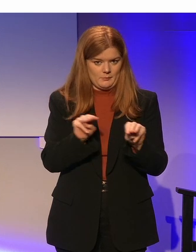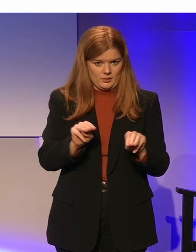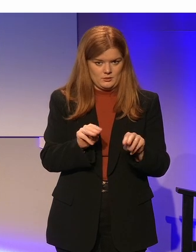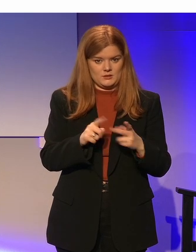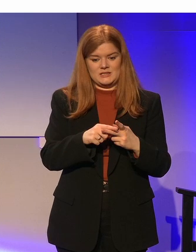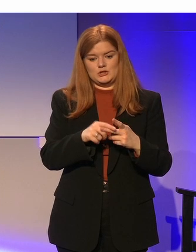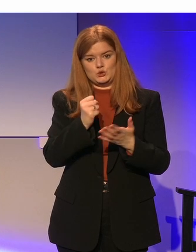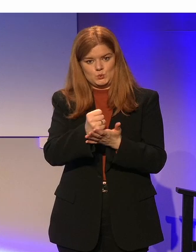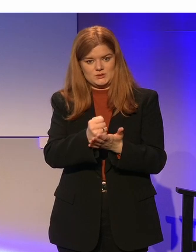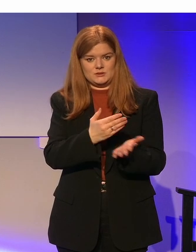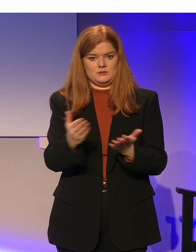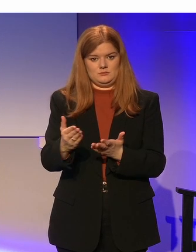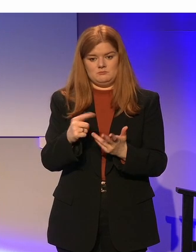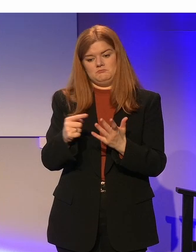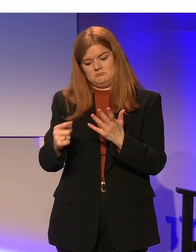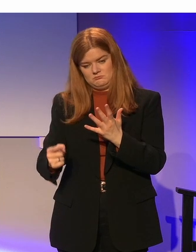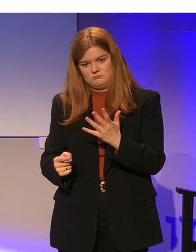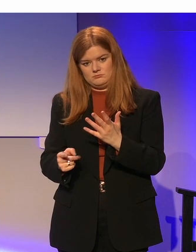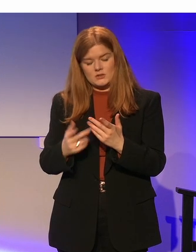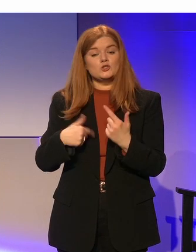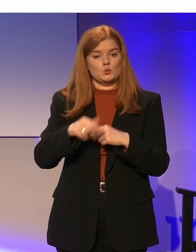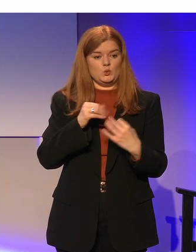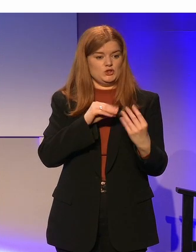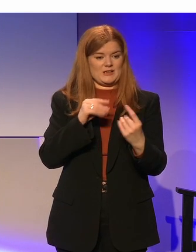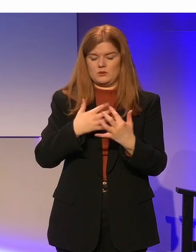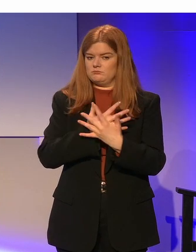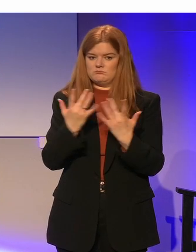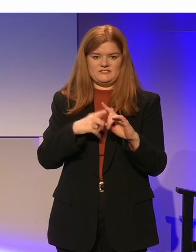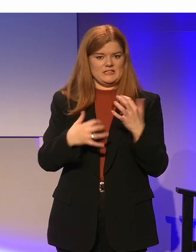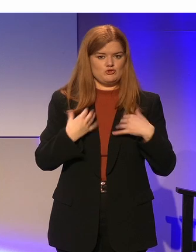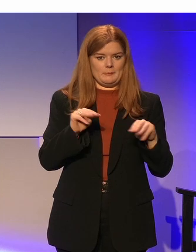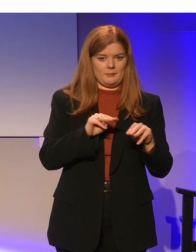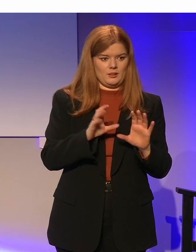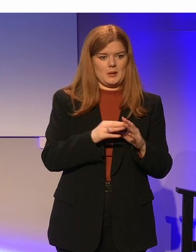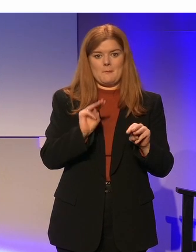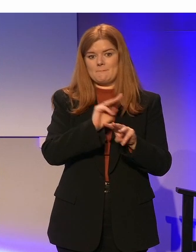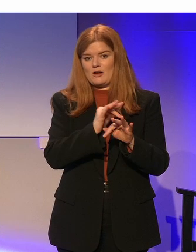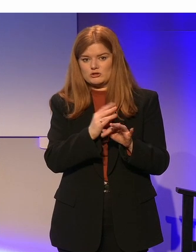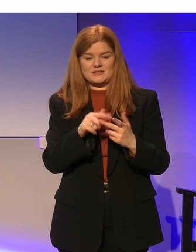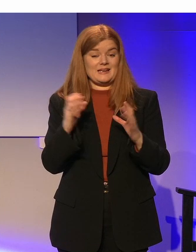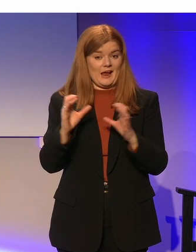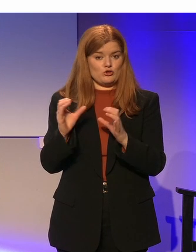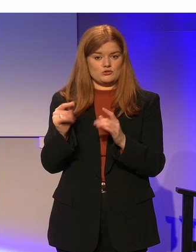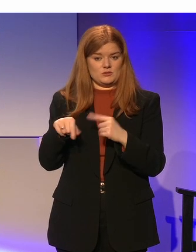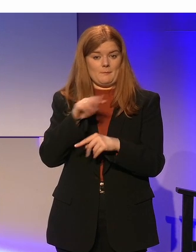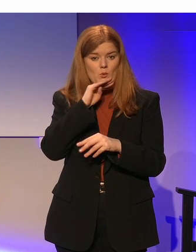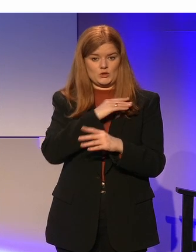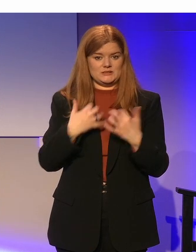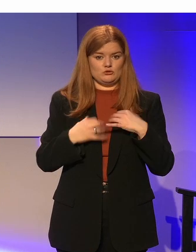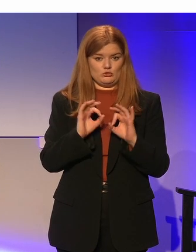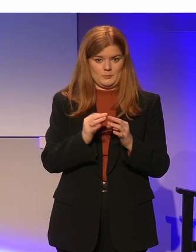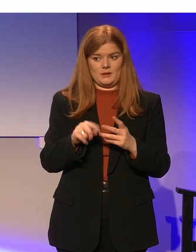people, pupils, and so on? And we talked to a range of stakeholders, parent carers being a key stakeholder